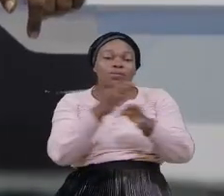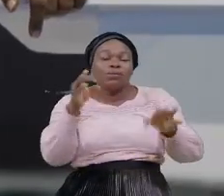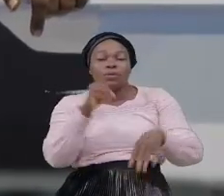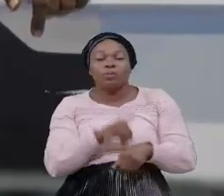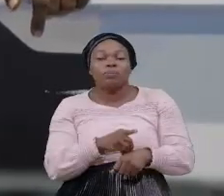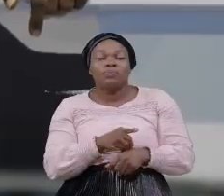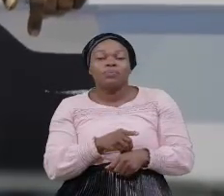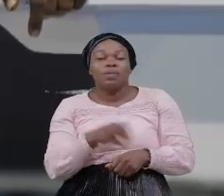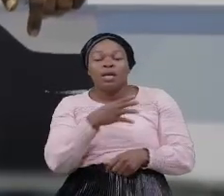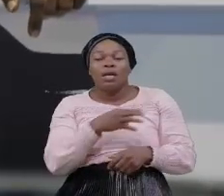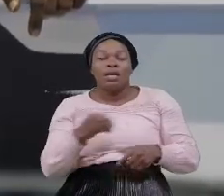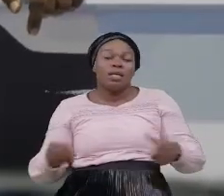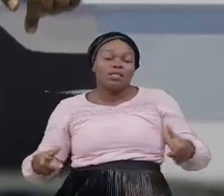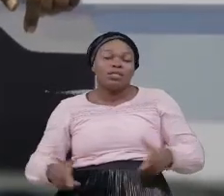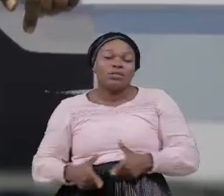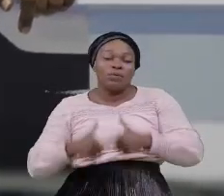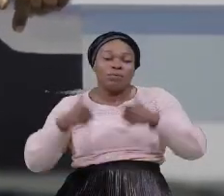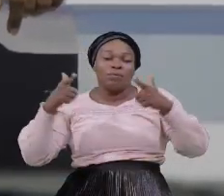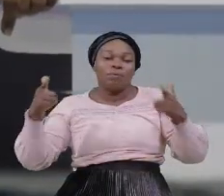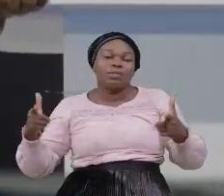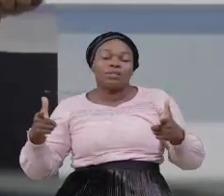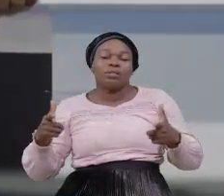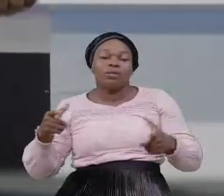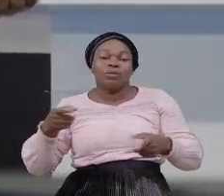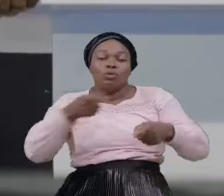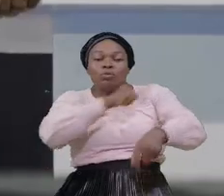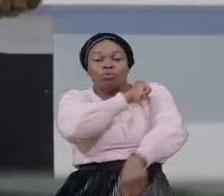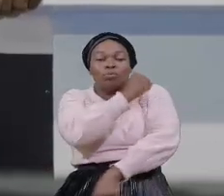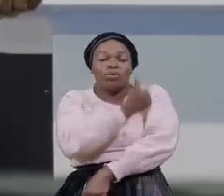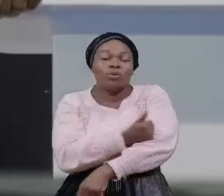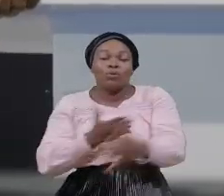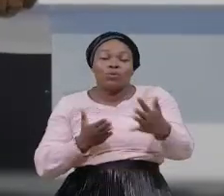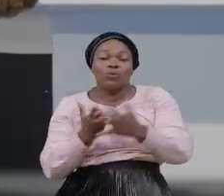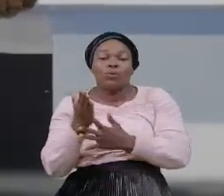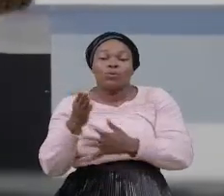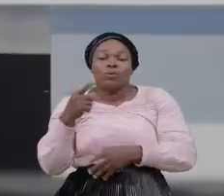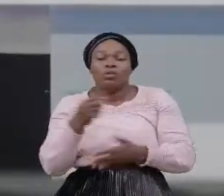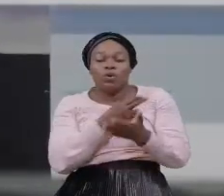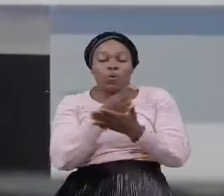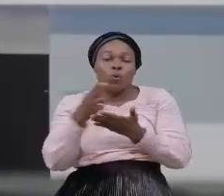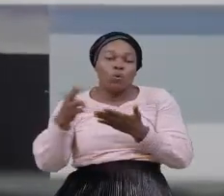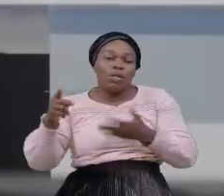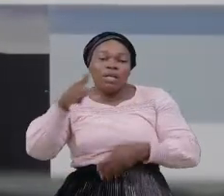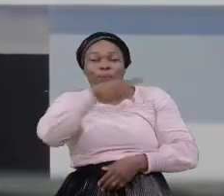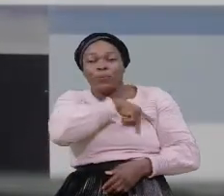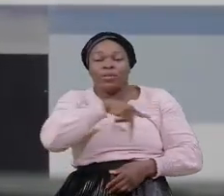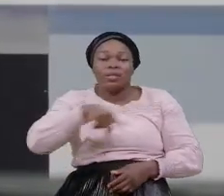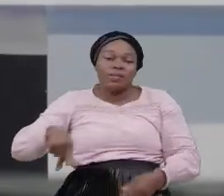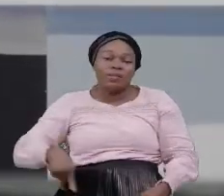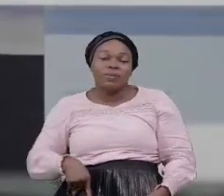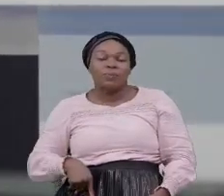and great dominion through the Holy Prince. He's our Prince,